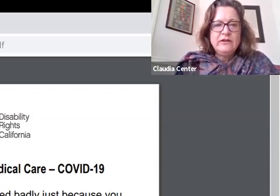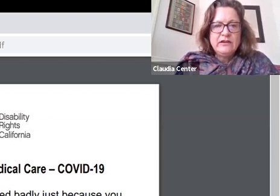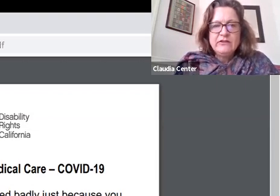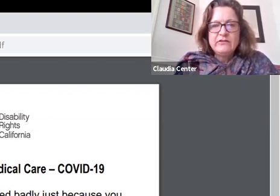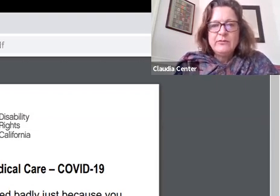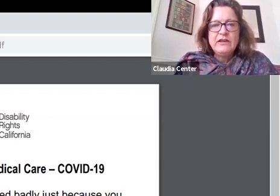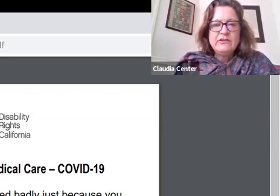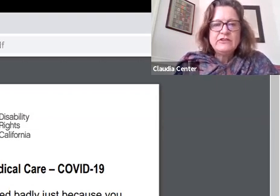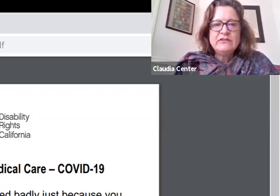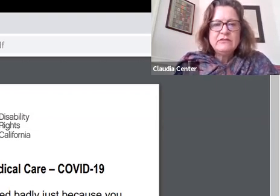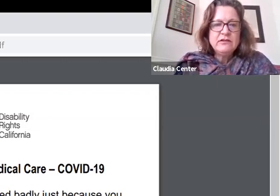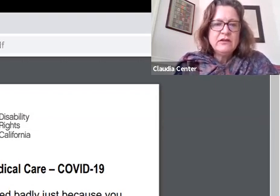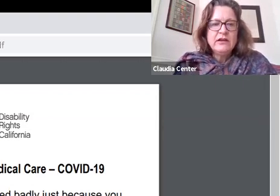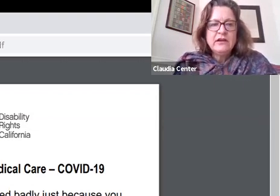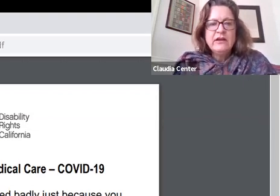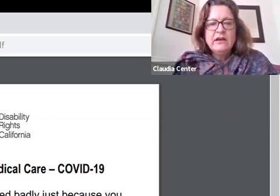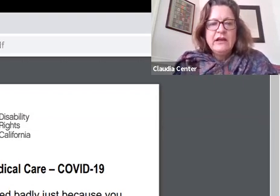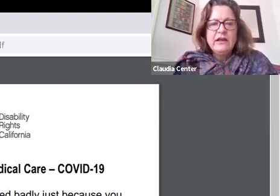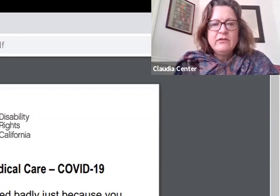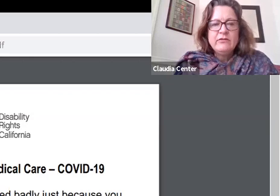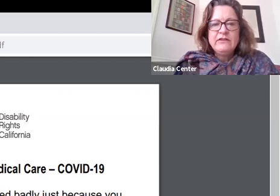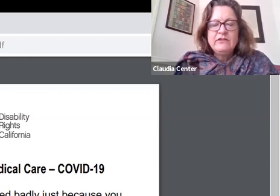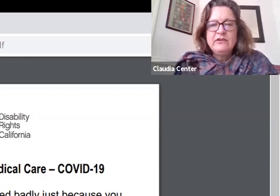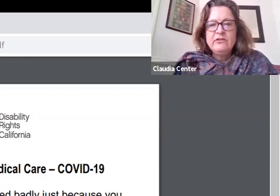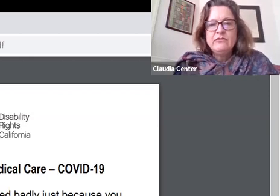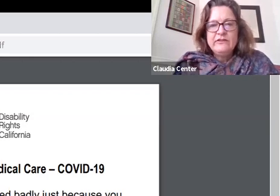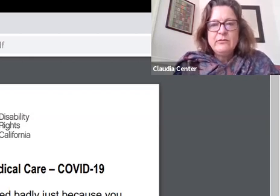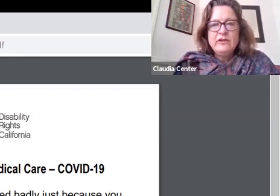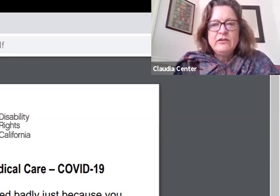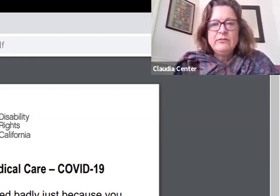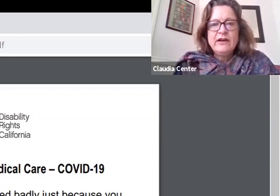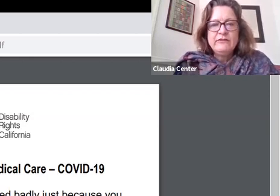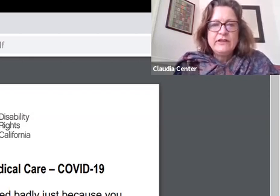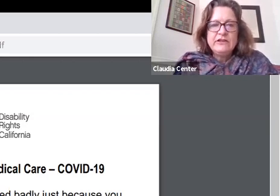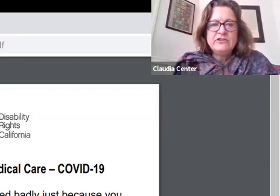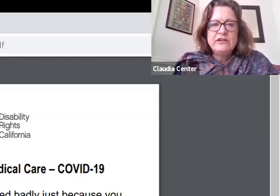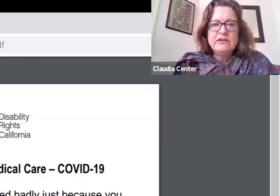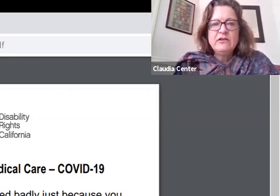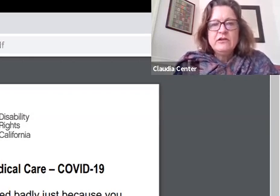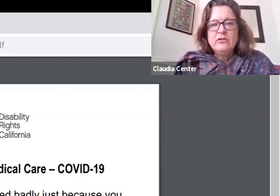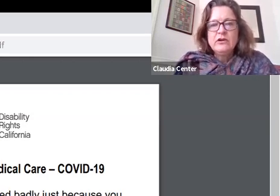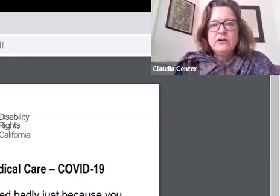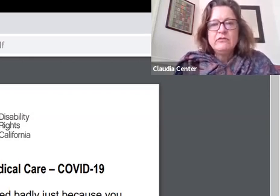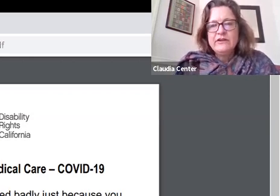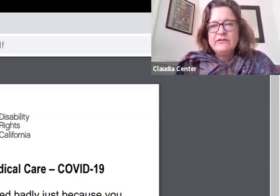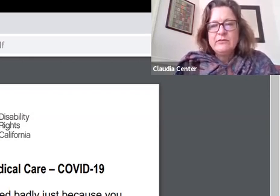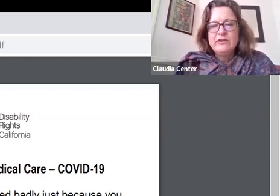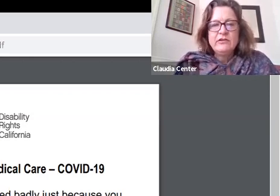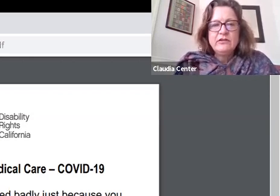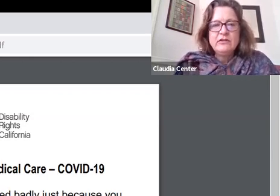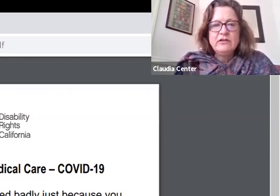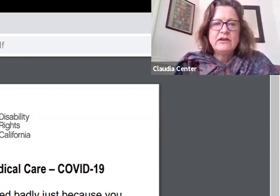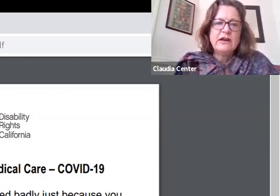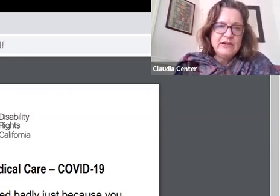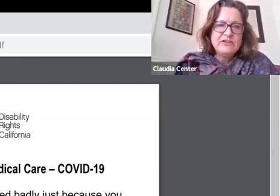to non-discrimination and the rights to reasonable modification or